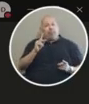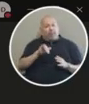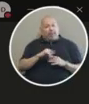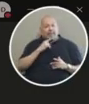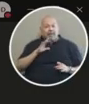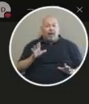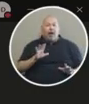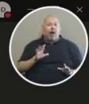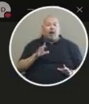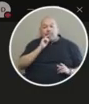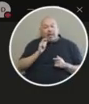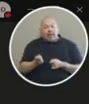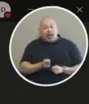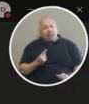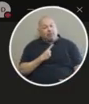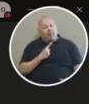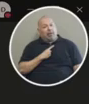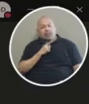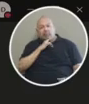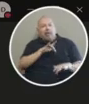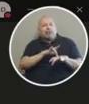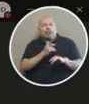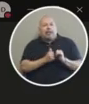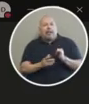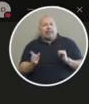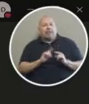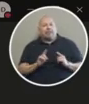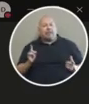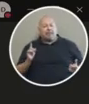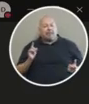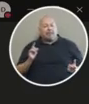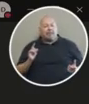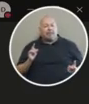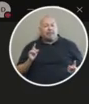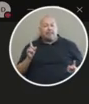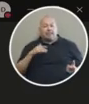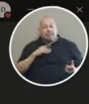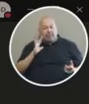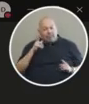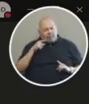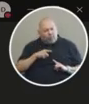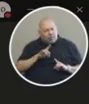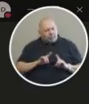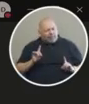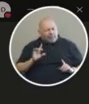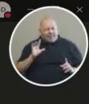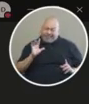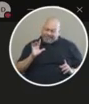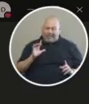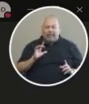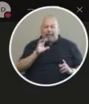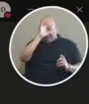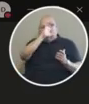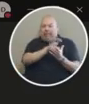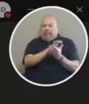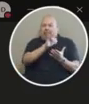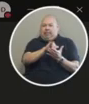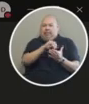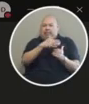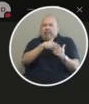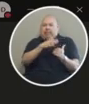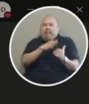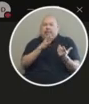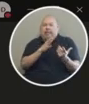that say, hey, I'm playing golf, I'm by myself, I'm not touching anybody, you know, they have a point. But I do believe that the